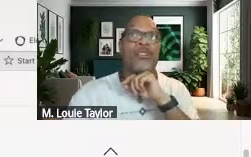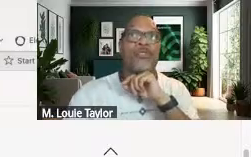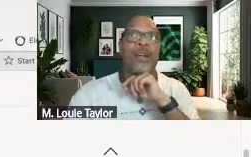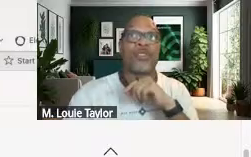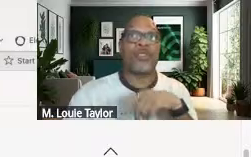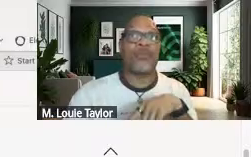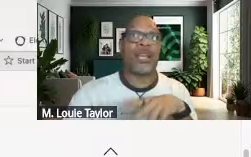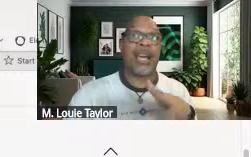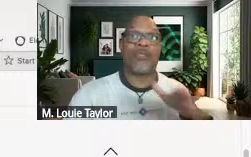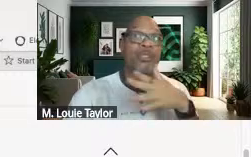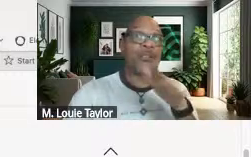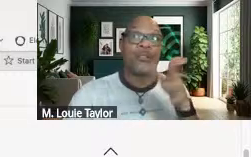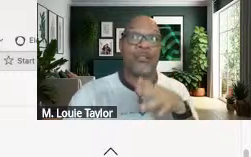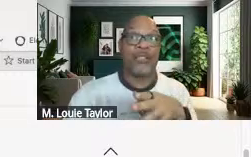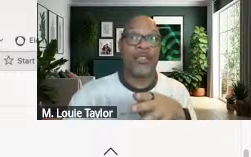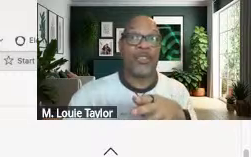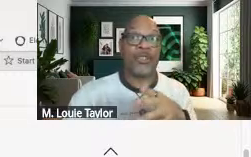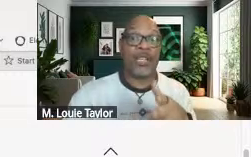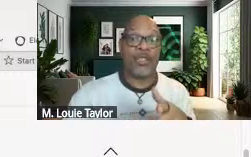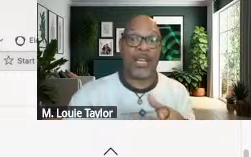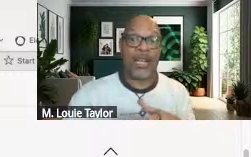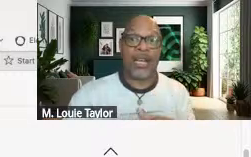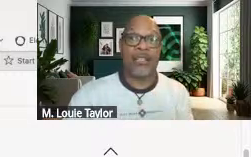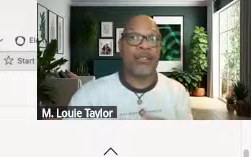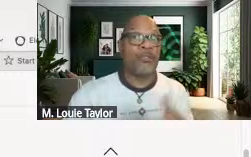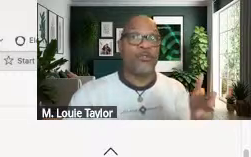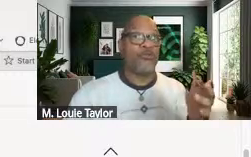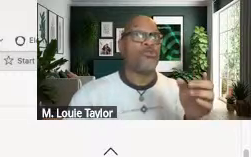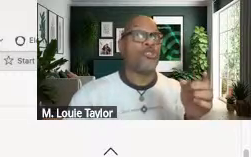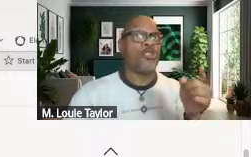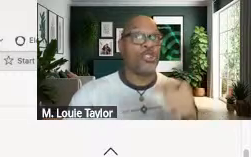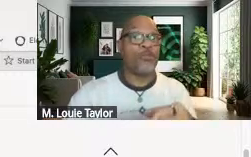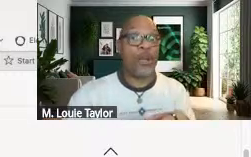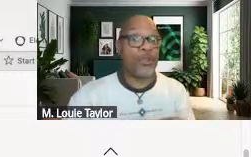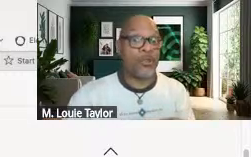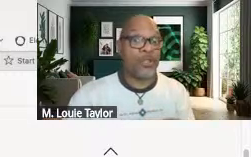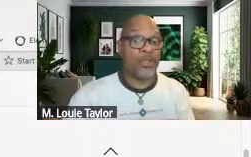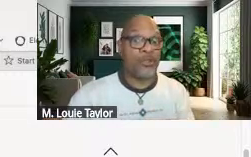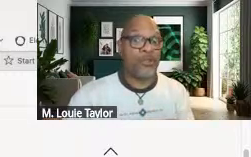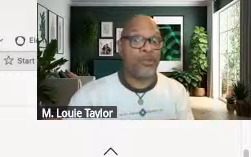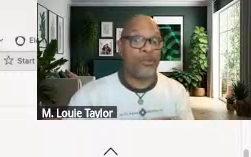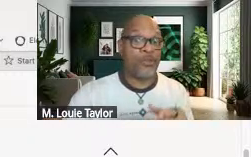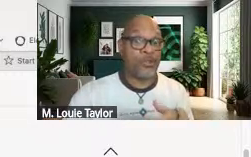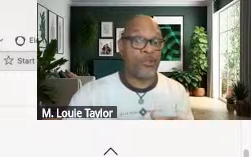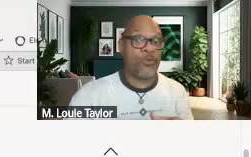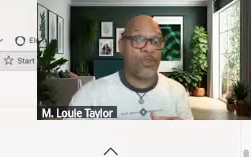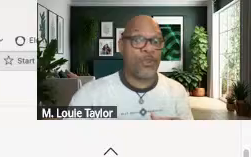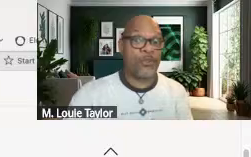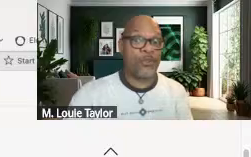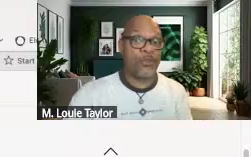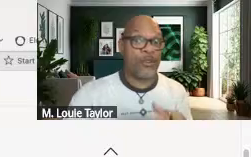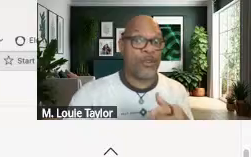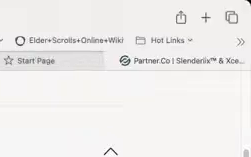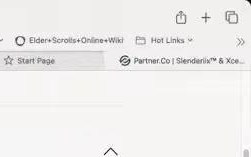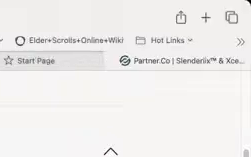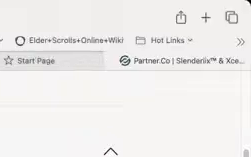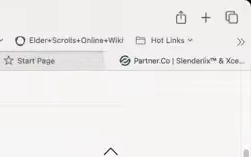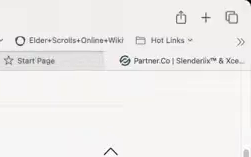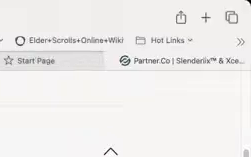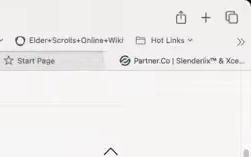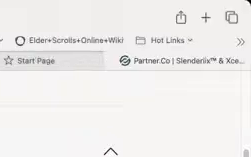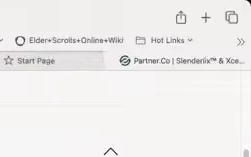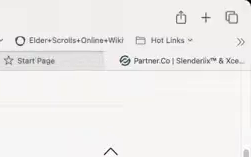to describe to somebody how to take the day nights, you should be able to go into your store Yeah, it